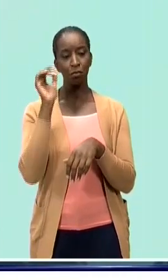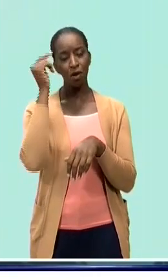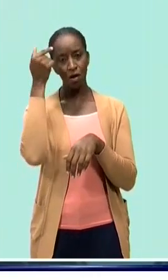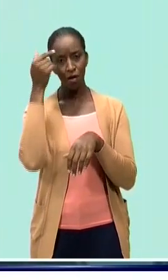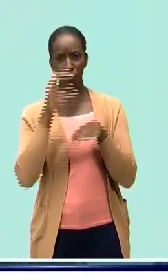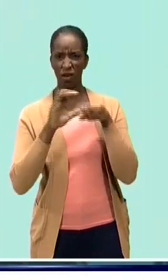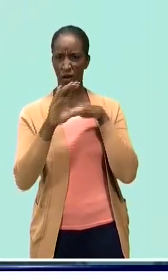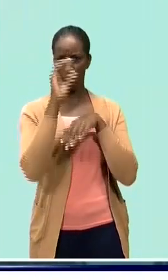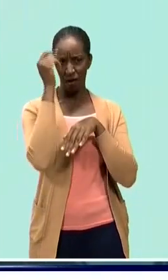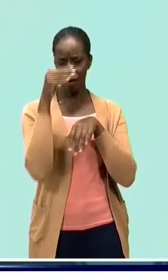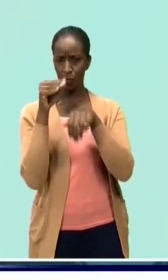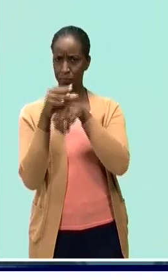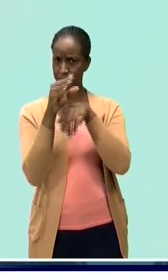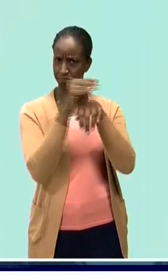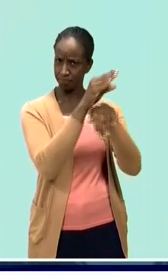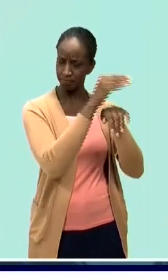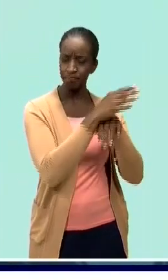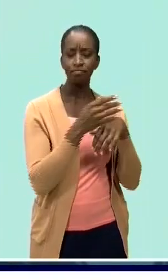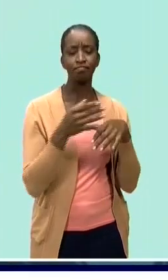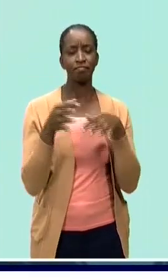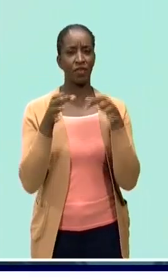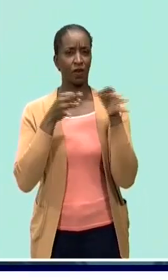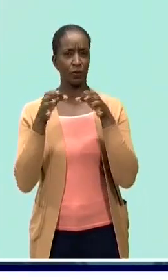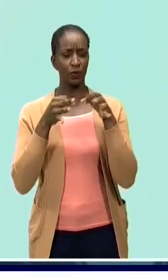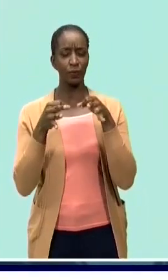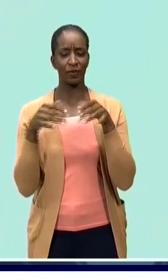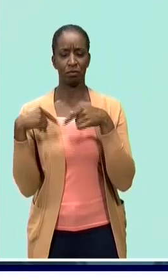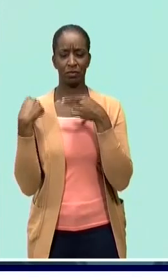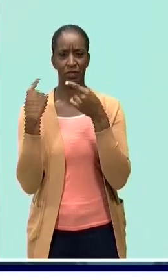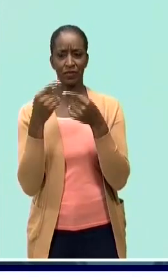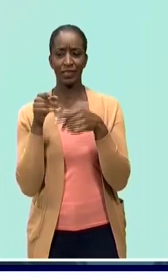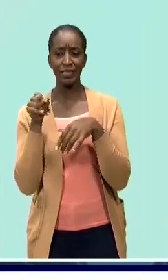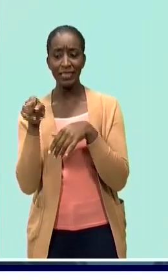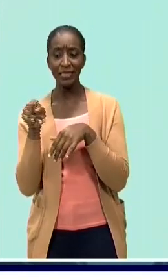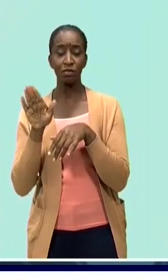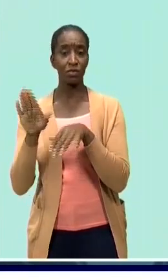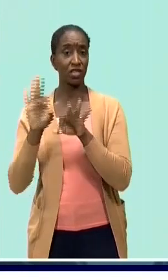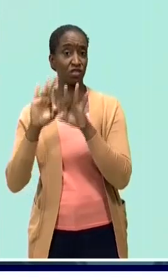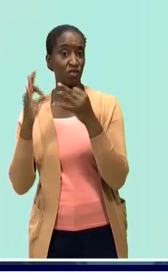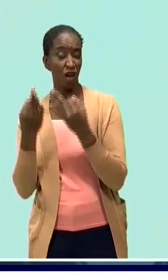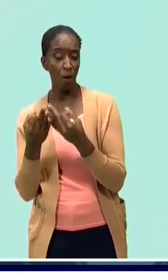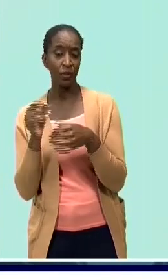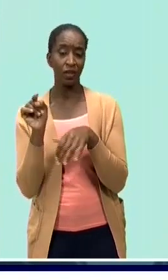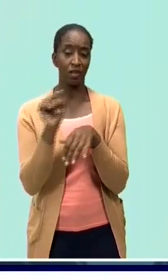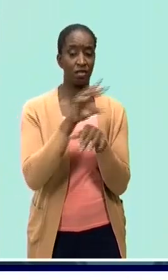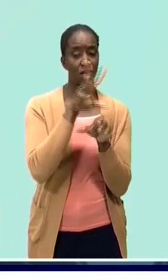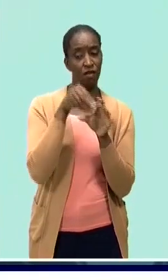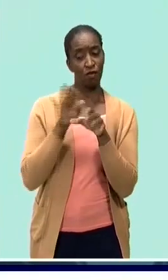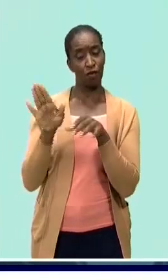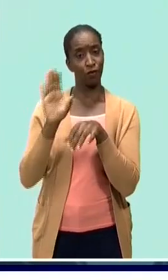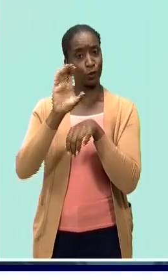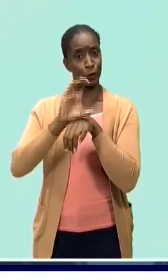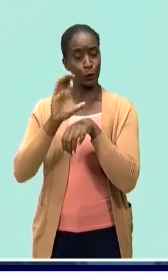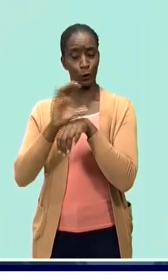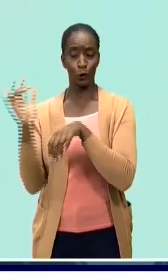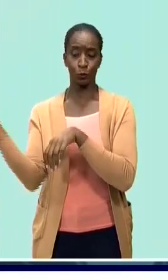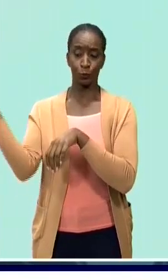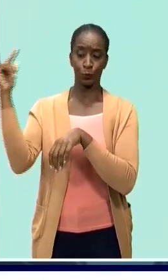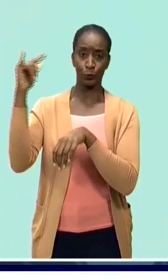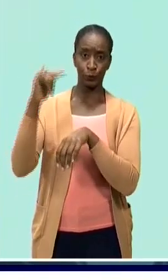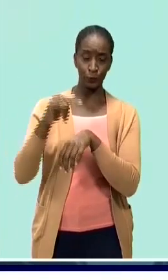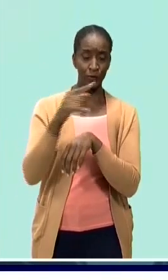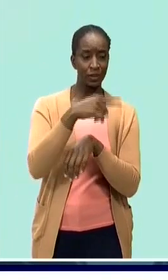enough of what he describes as persistent harassment whenever he and his family or members of his church arrive at the Grantley Adams